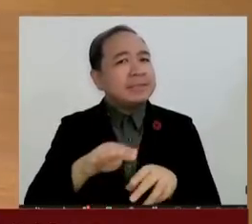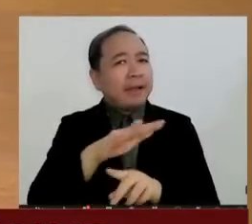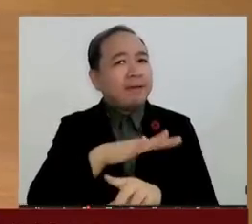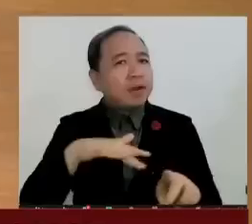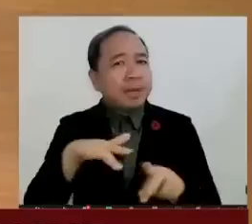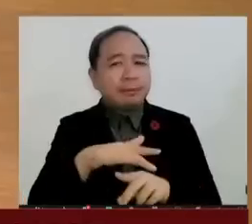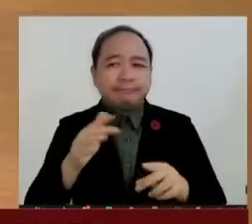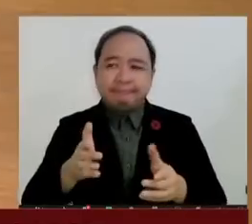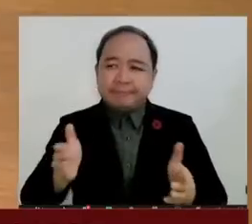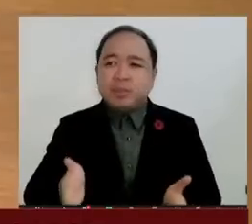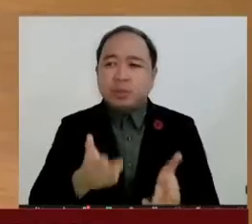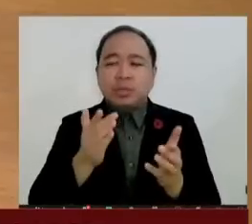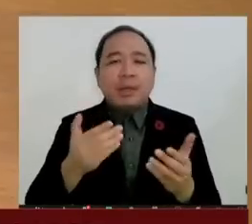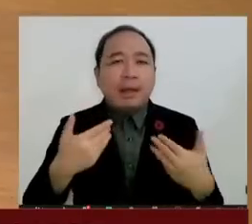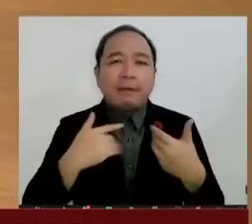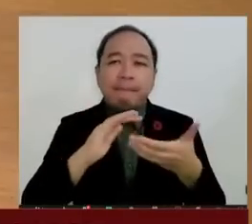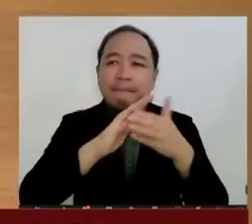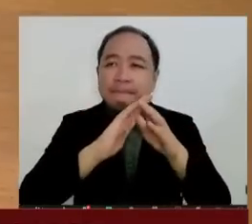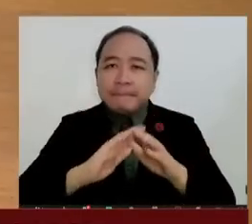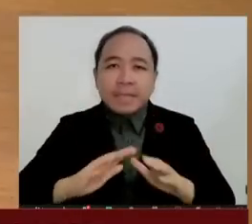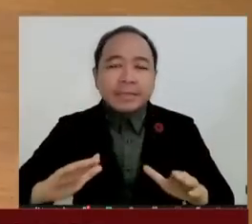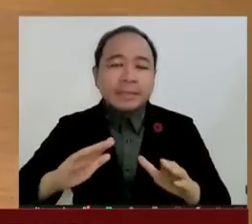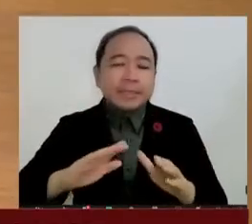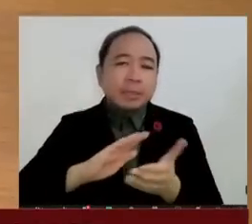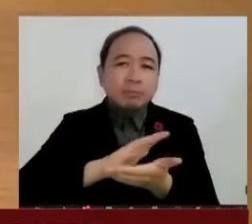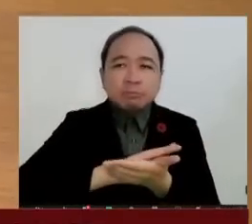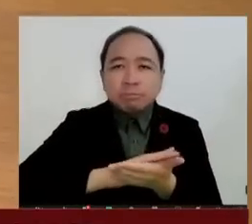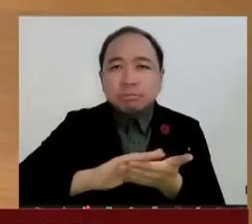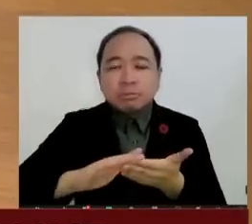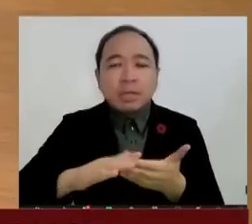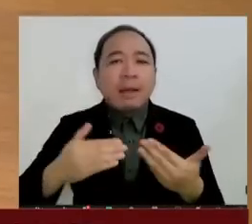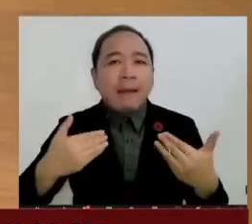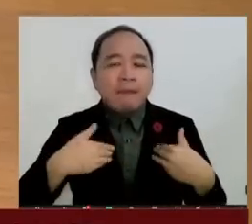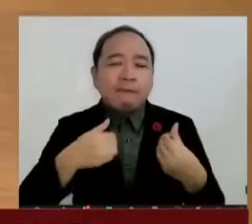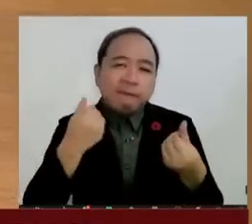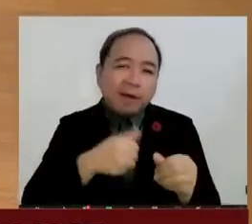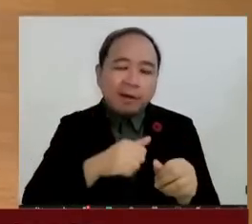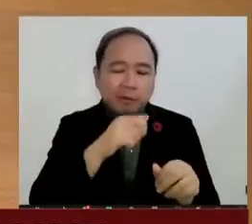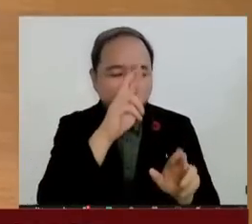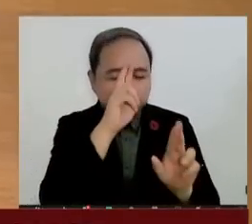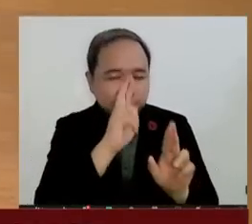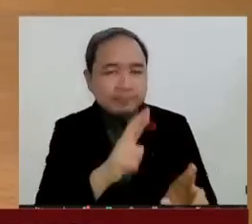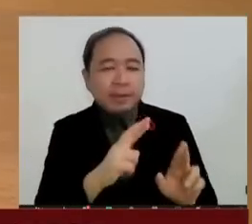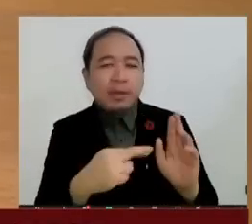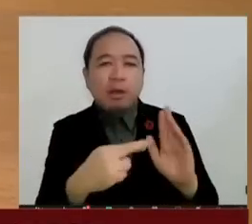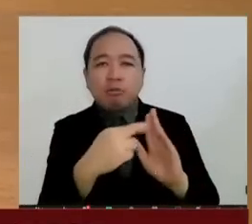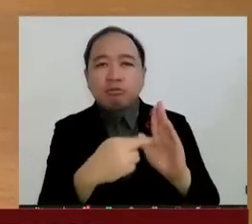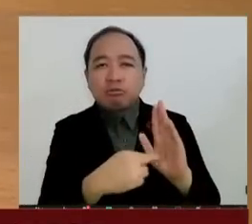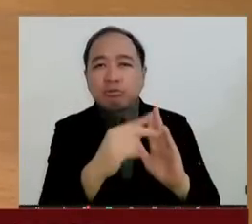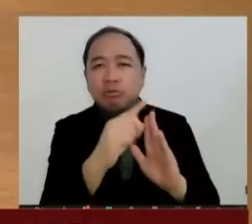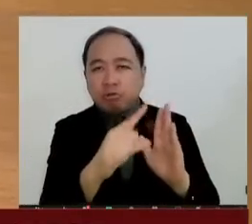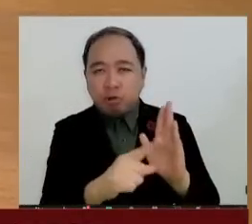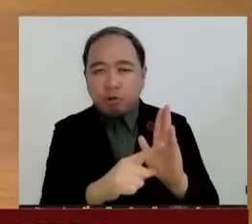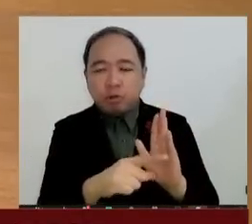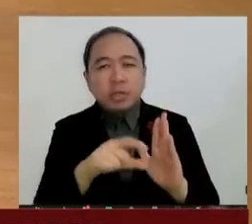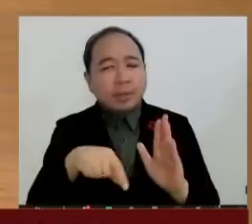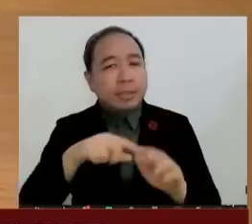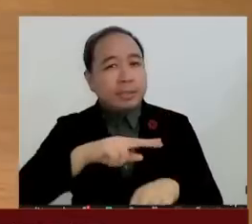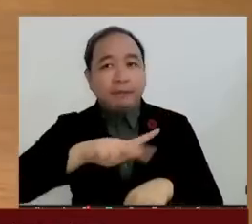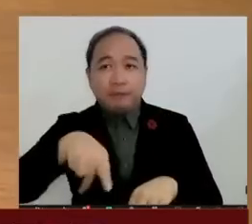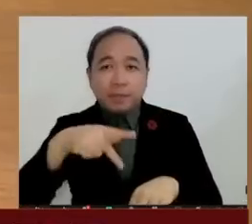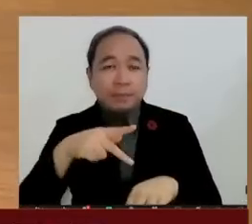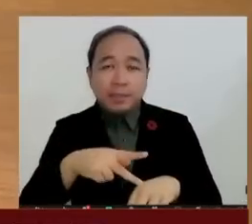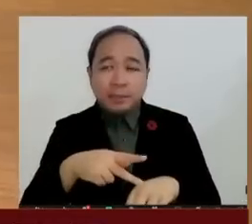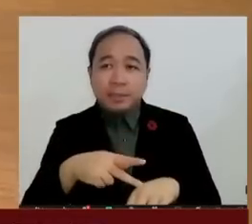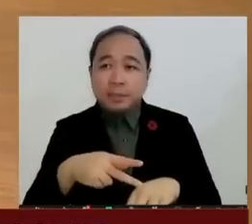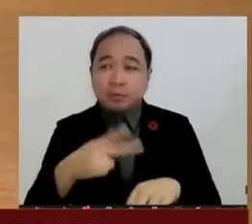is peace and order, and that the rule of law governs. We will solidify our country's reputation as an attractive and